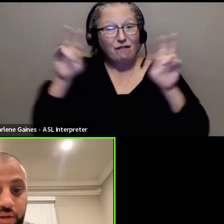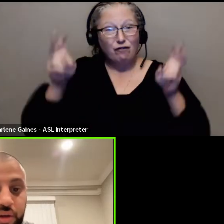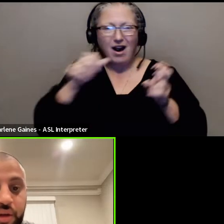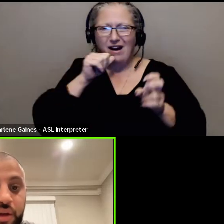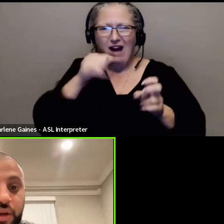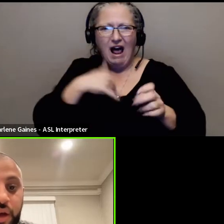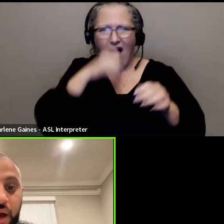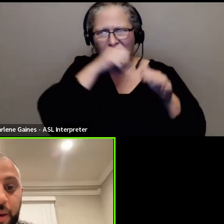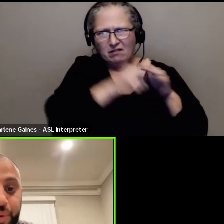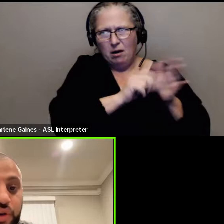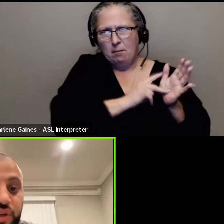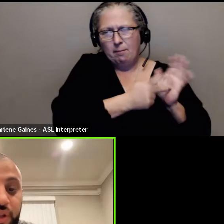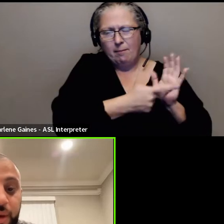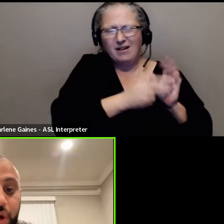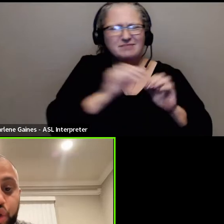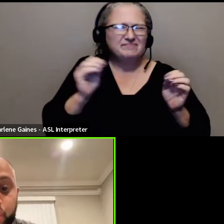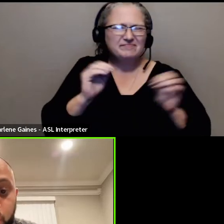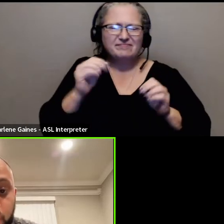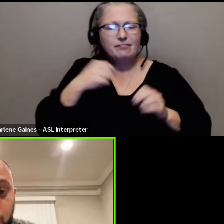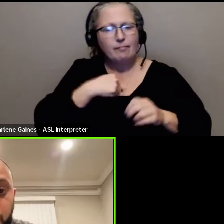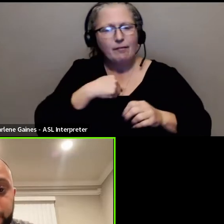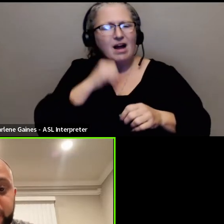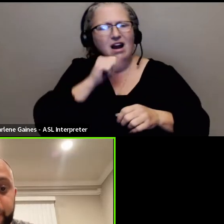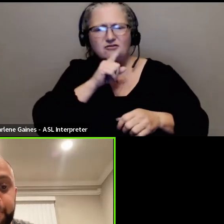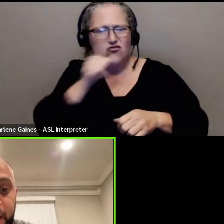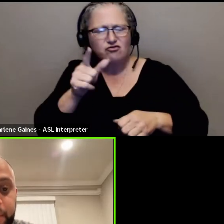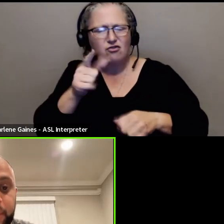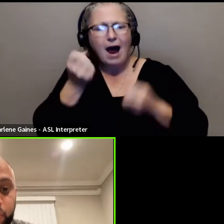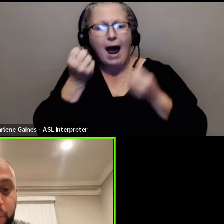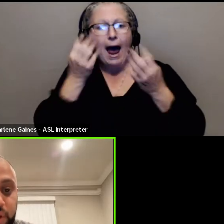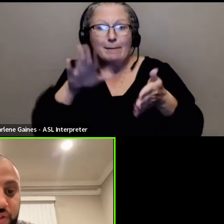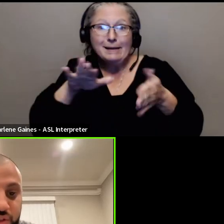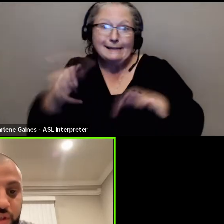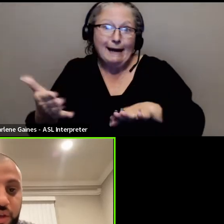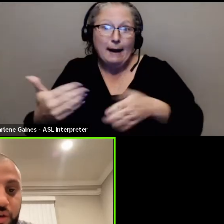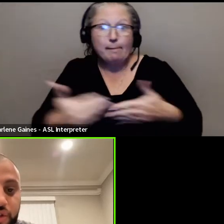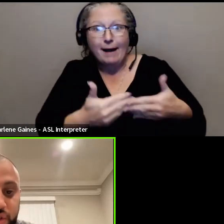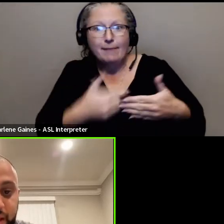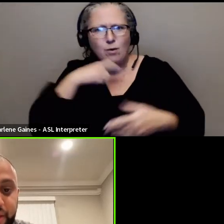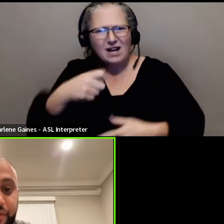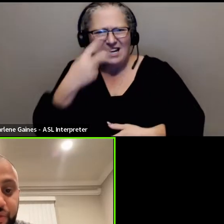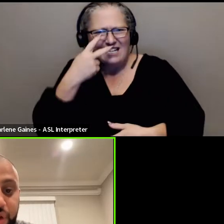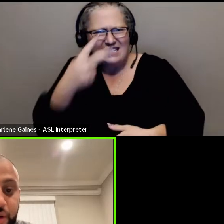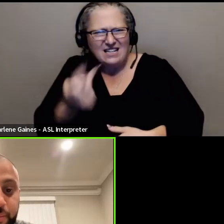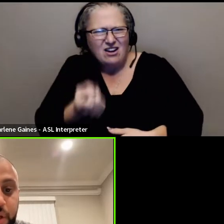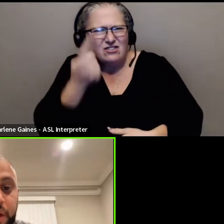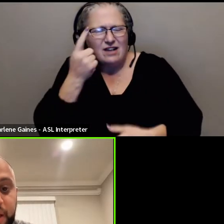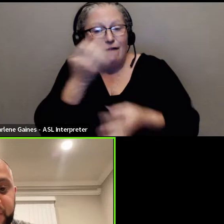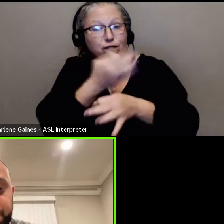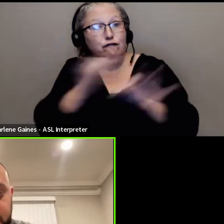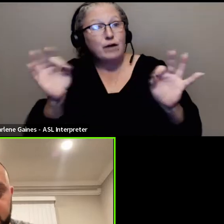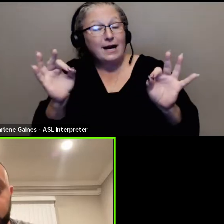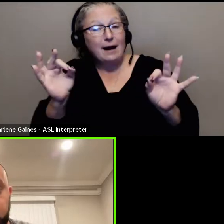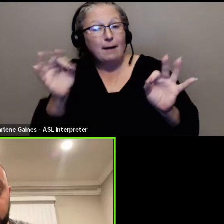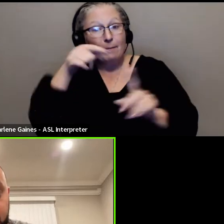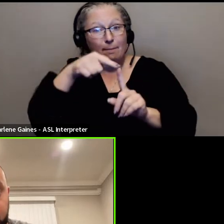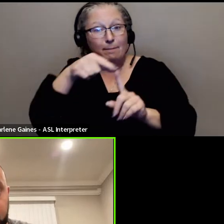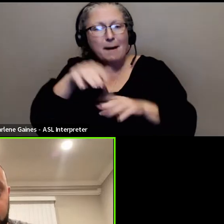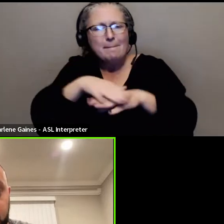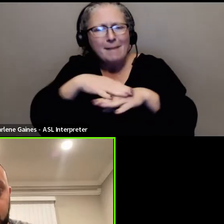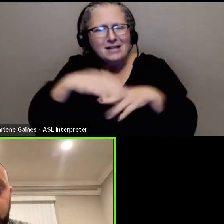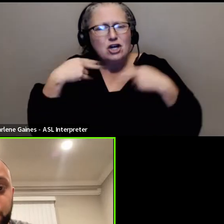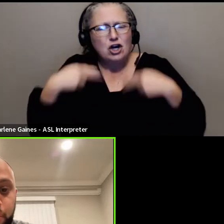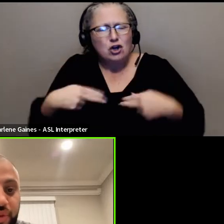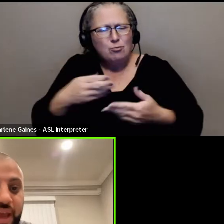agenda. I personally am not sure how many dead babies we need to see to understand that freedom is a basic human